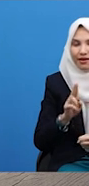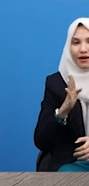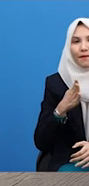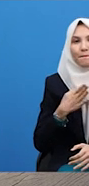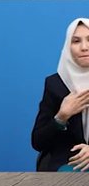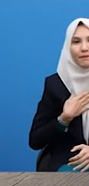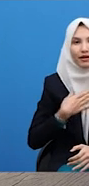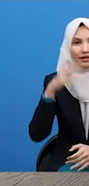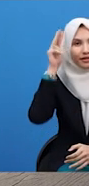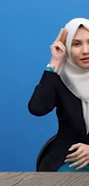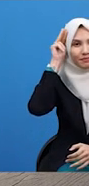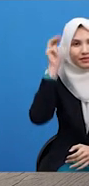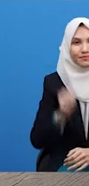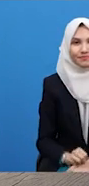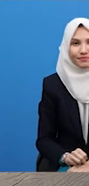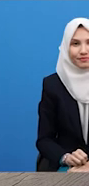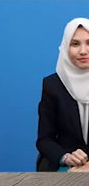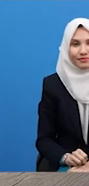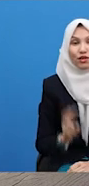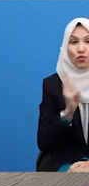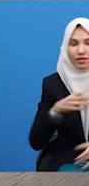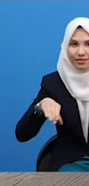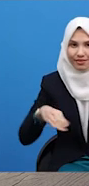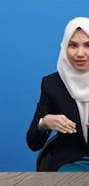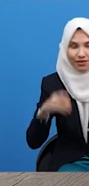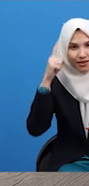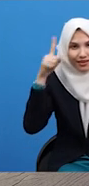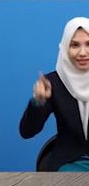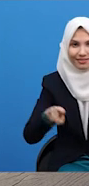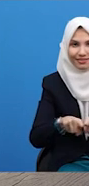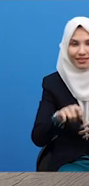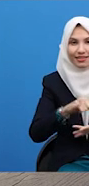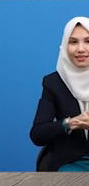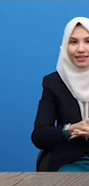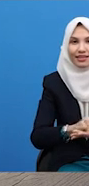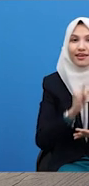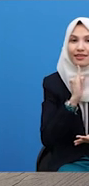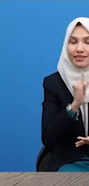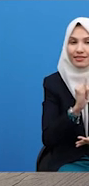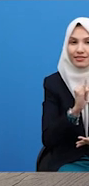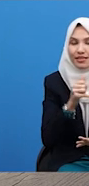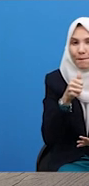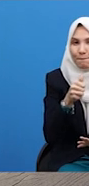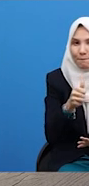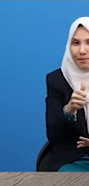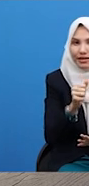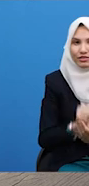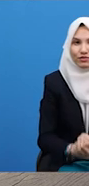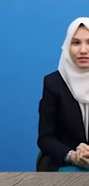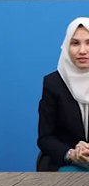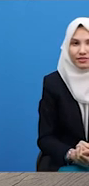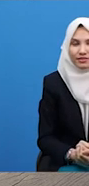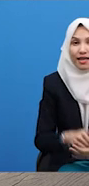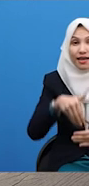So, we do agree that is the best one. In the